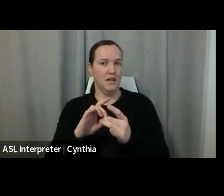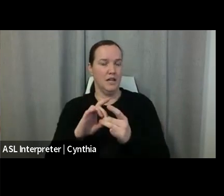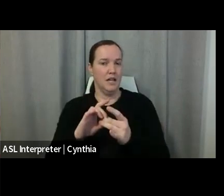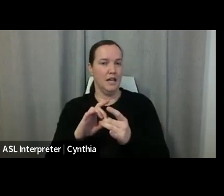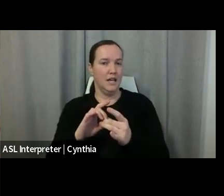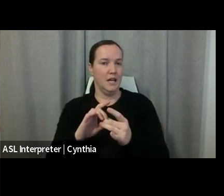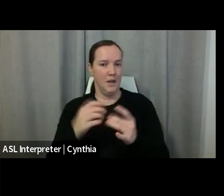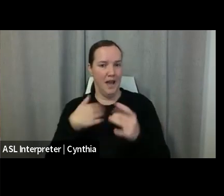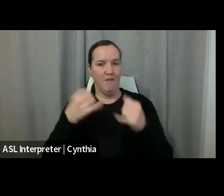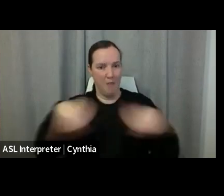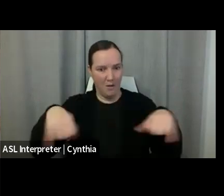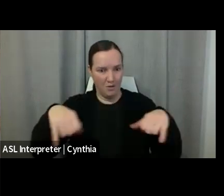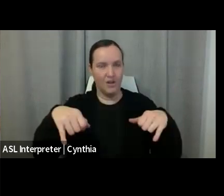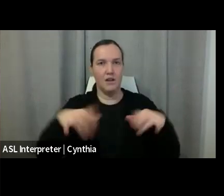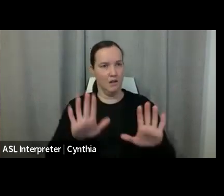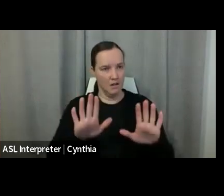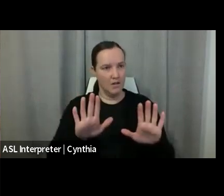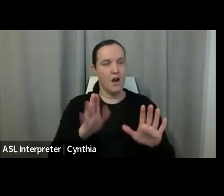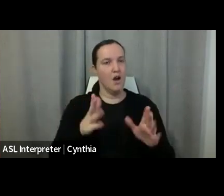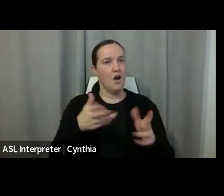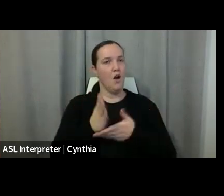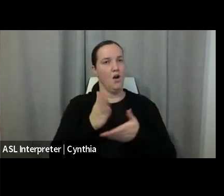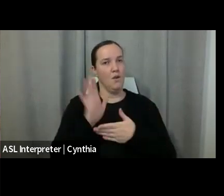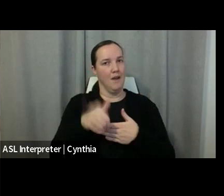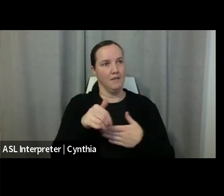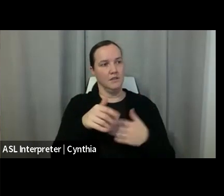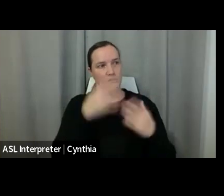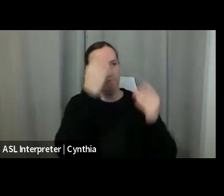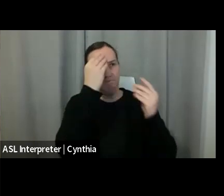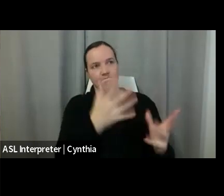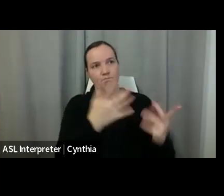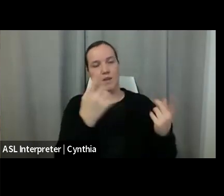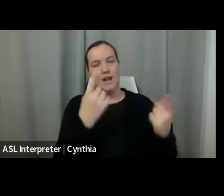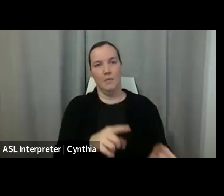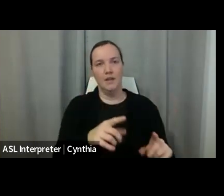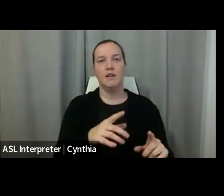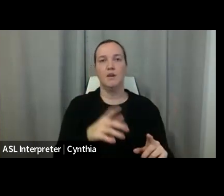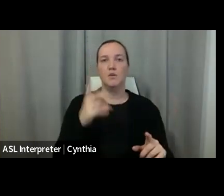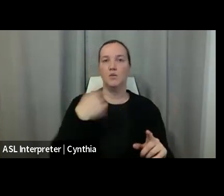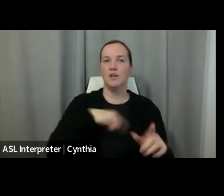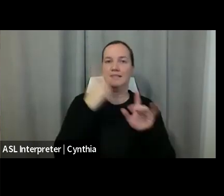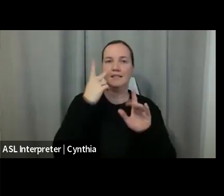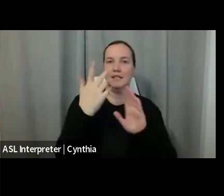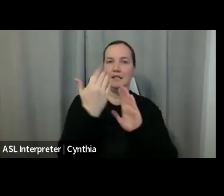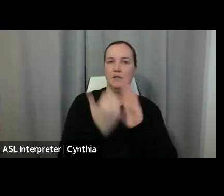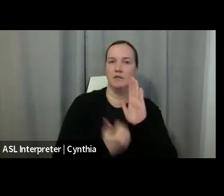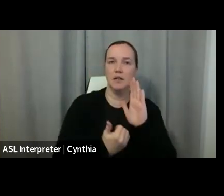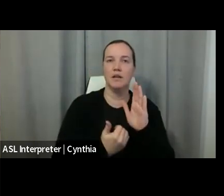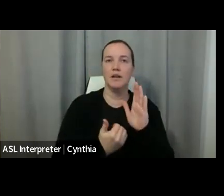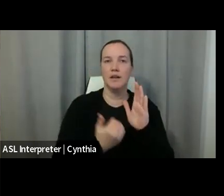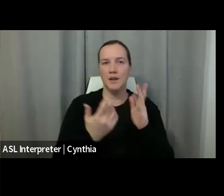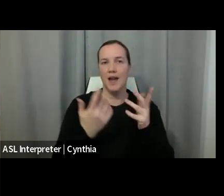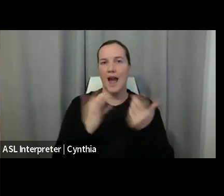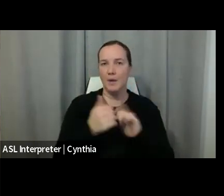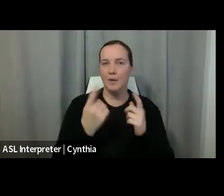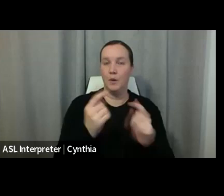a boundary, we hit a wall where to say, all right, now we've got to call people out, right? And we look at some of the criteria for that, but you're really setting the stage for that in what you've just been